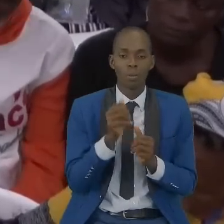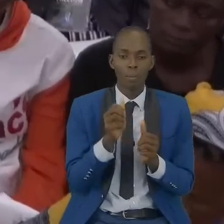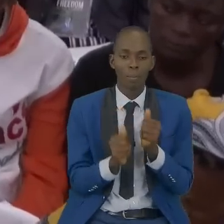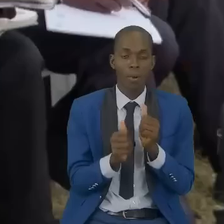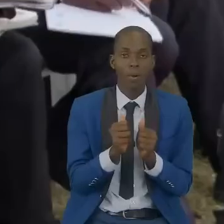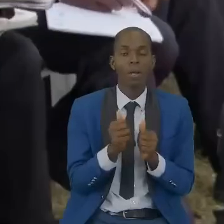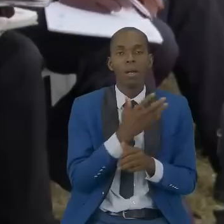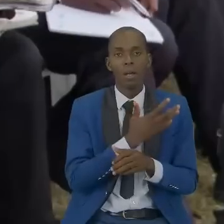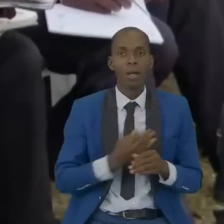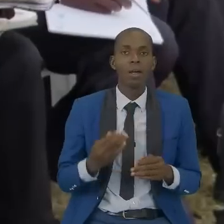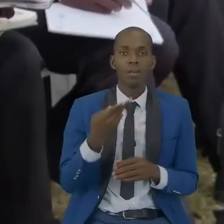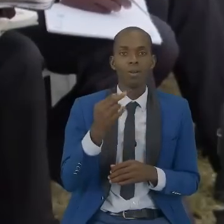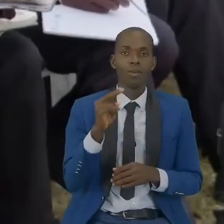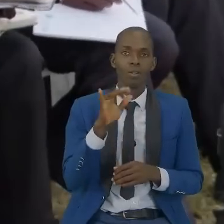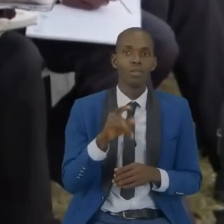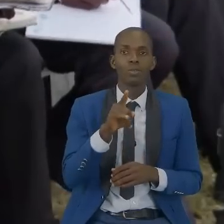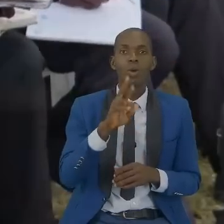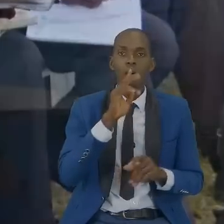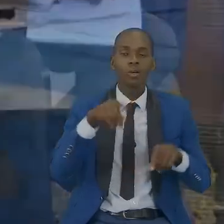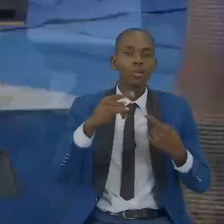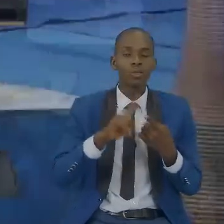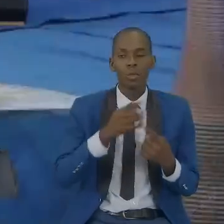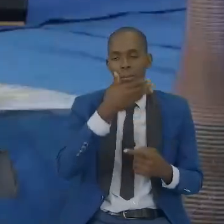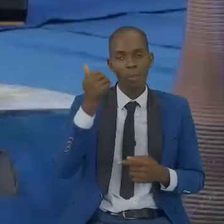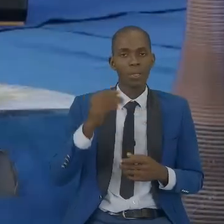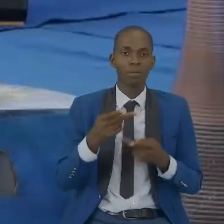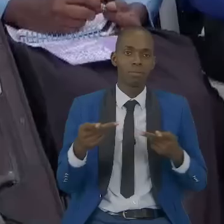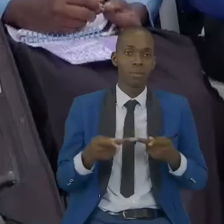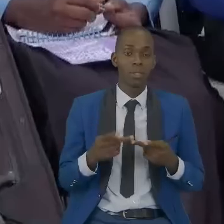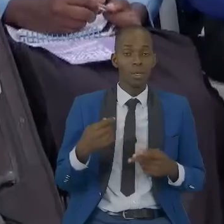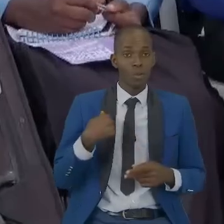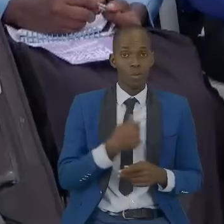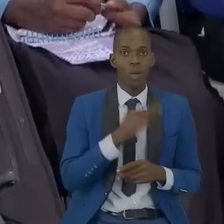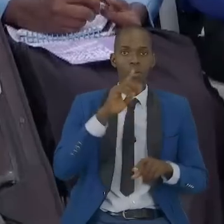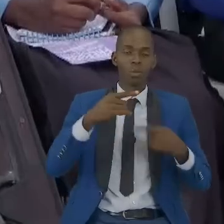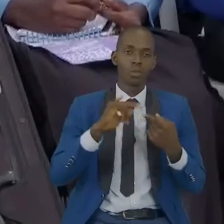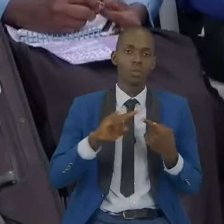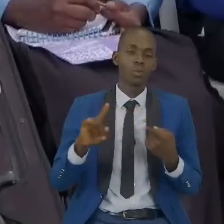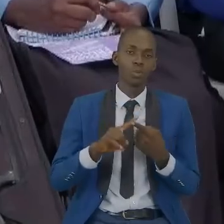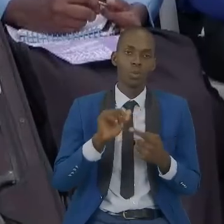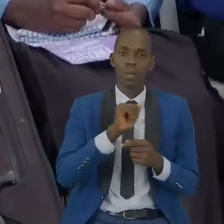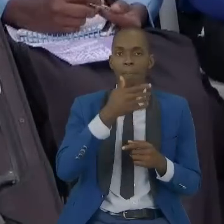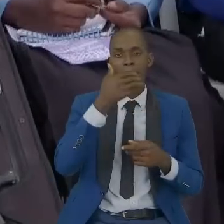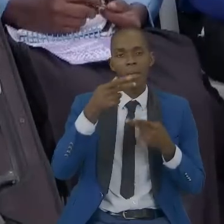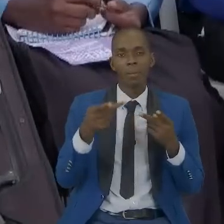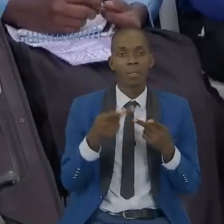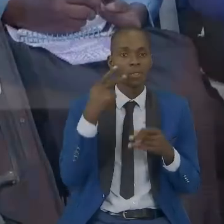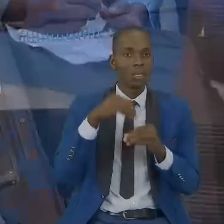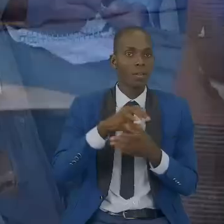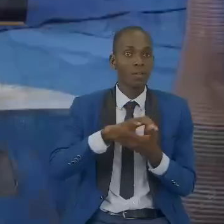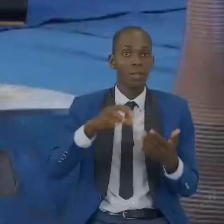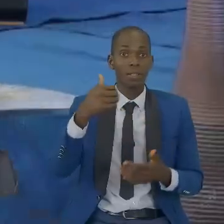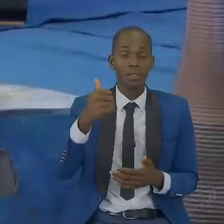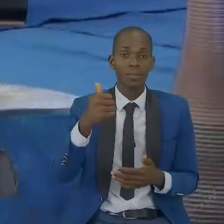better place. I said we're going to a better place. Look at verse 10. In verse 10,